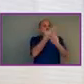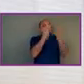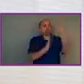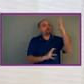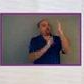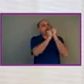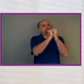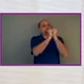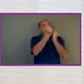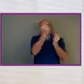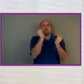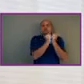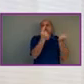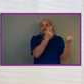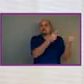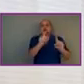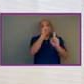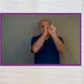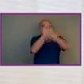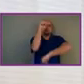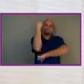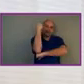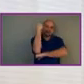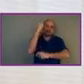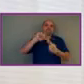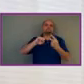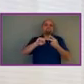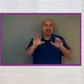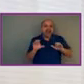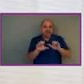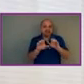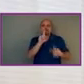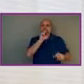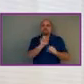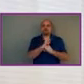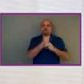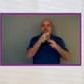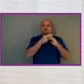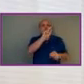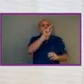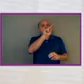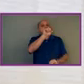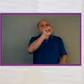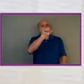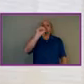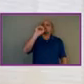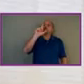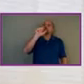mission milestones and activities, be sure to follow NASA's Solar System on Facebook,